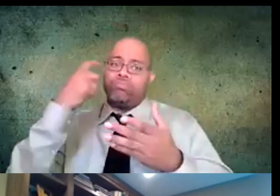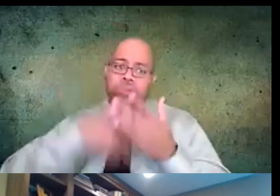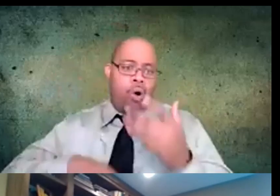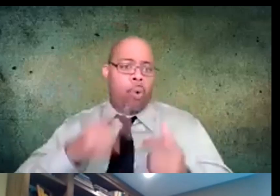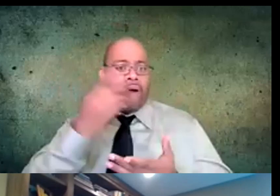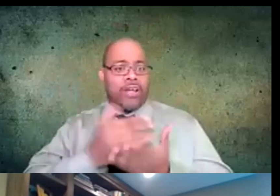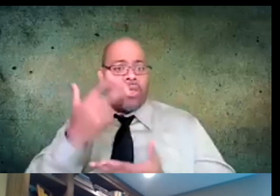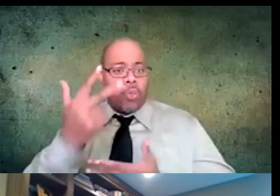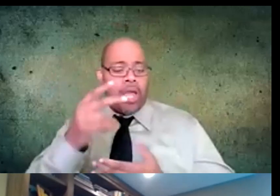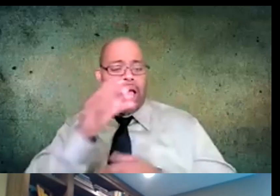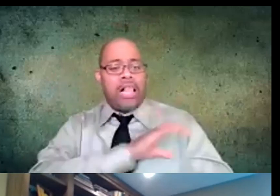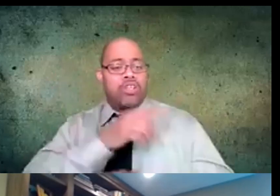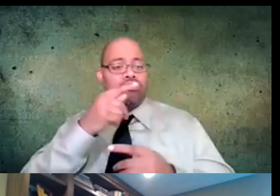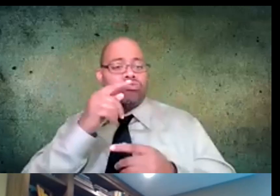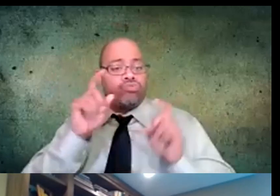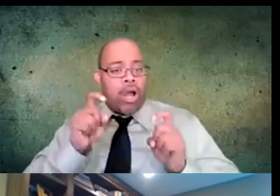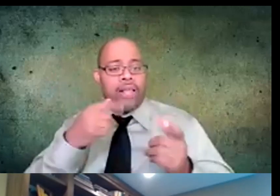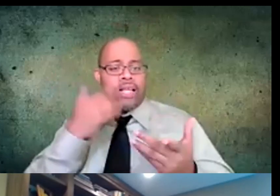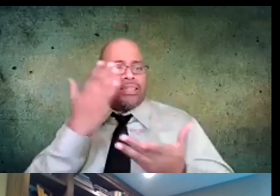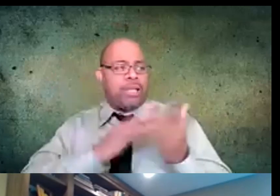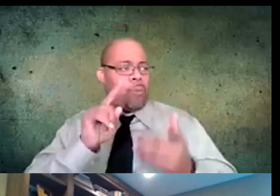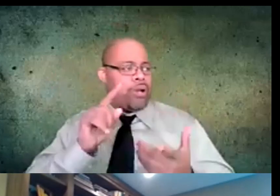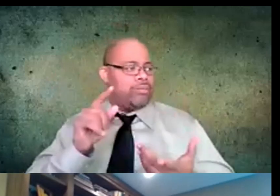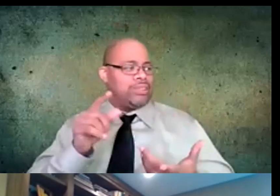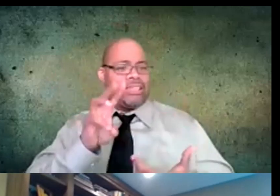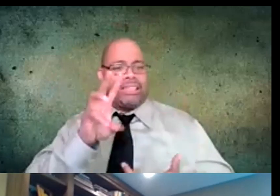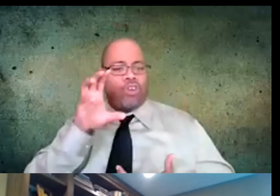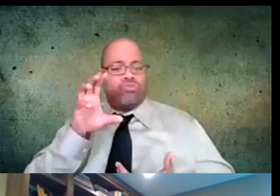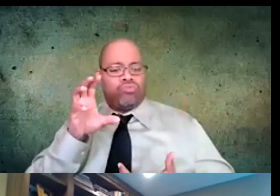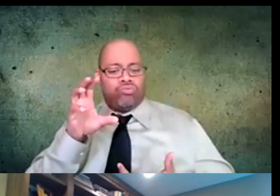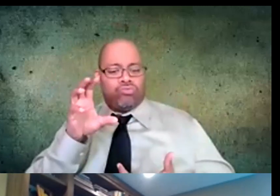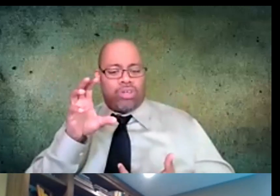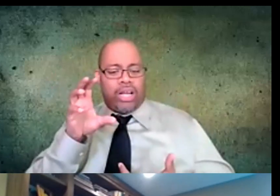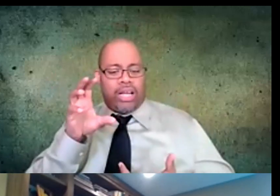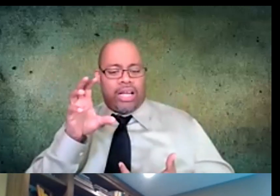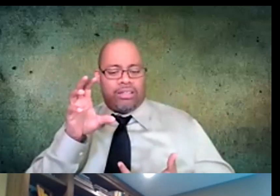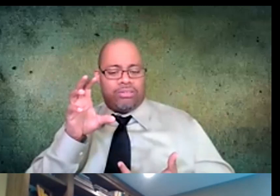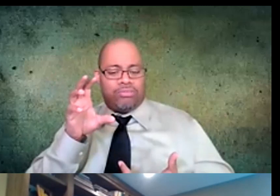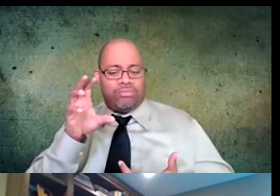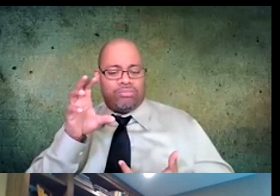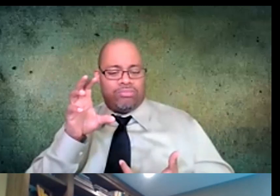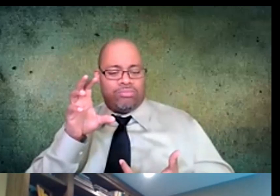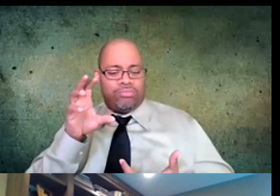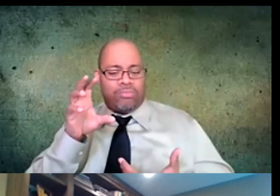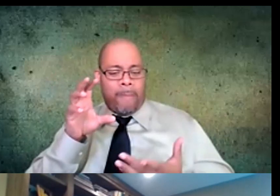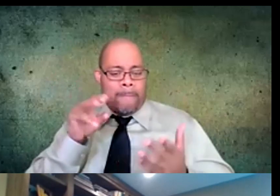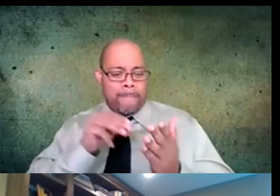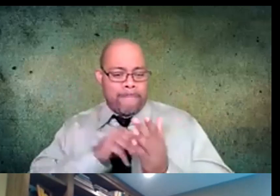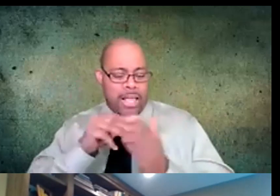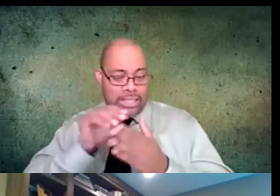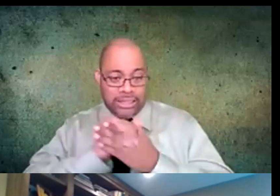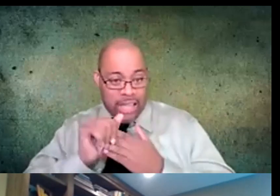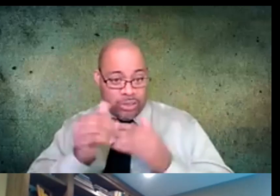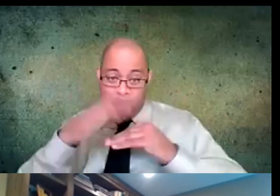global trial average cost will be somewhere, $600 million or more, right? So if you don't have $600